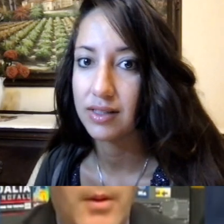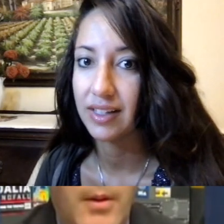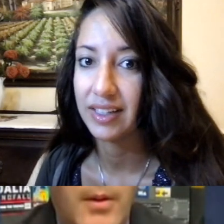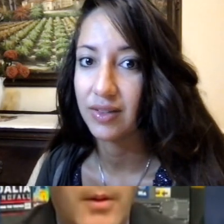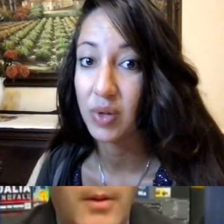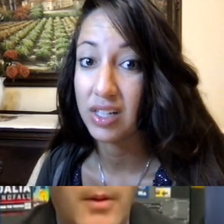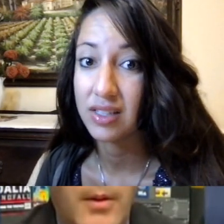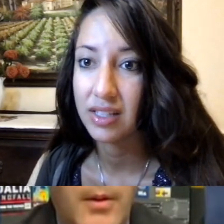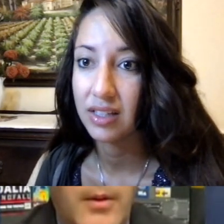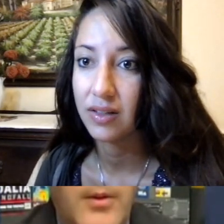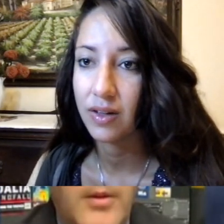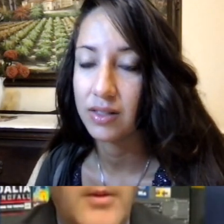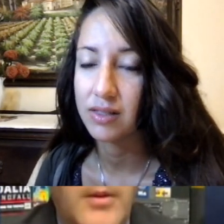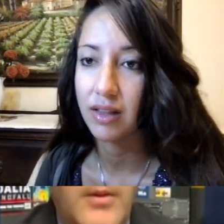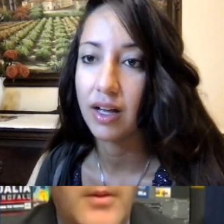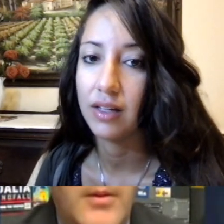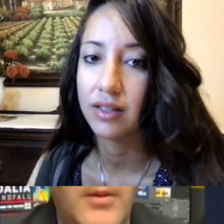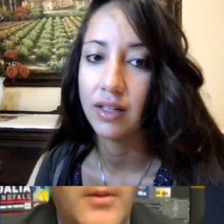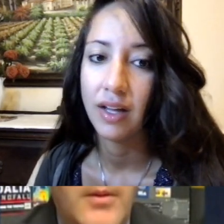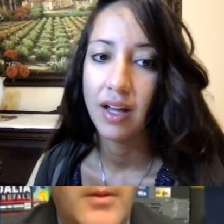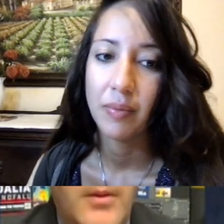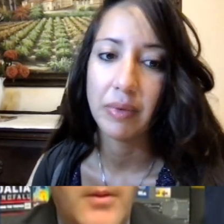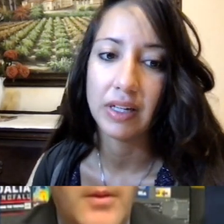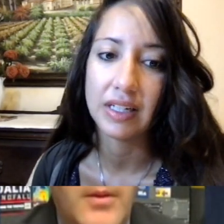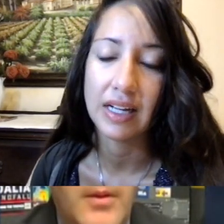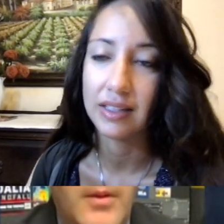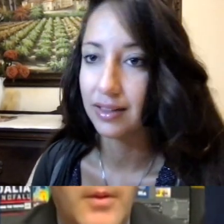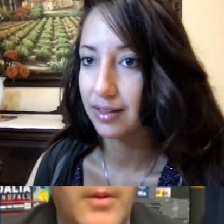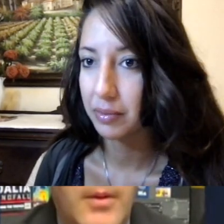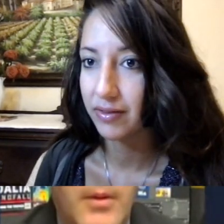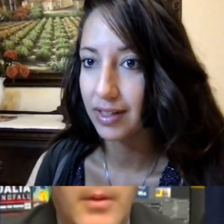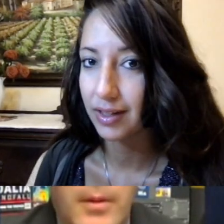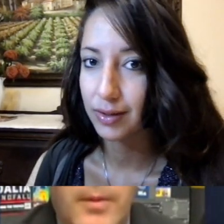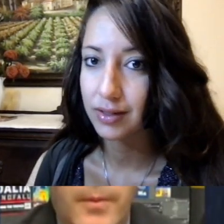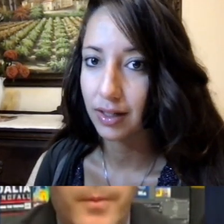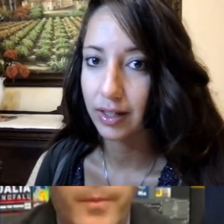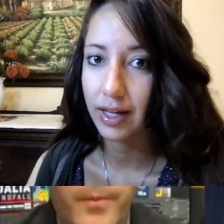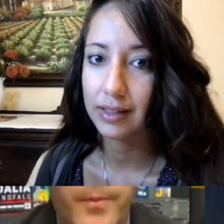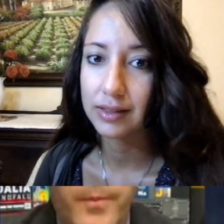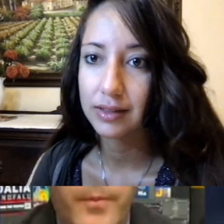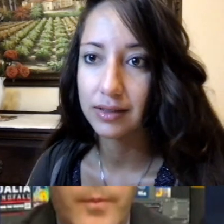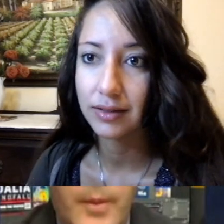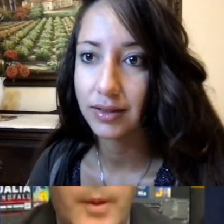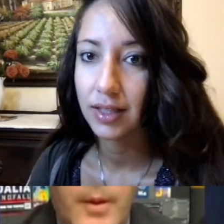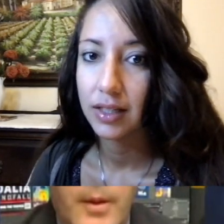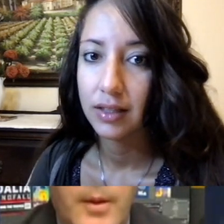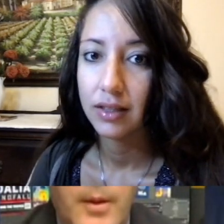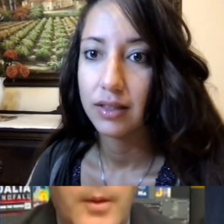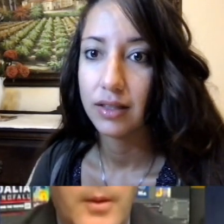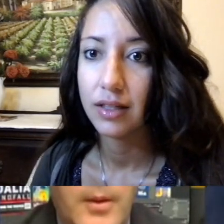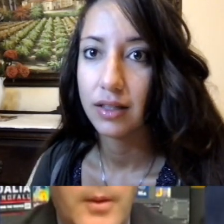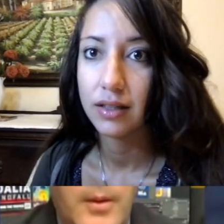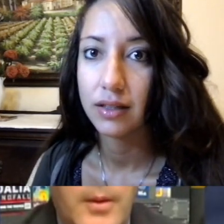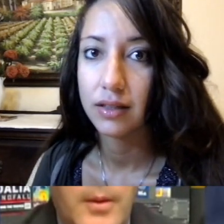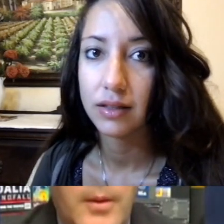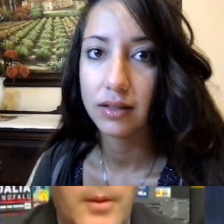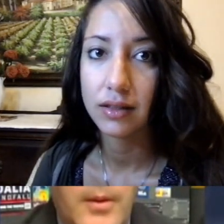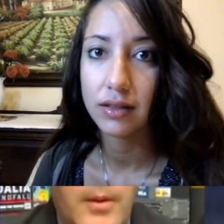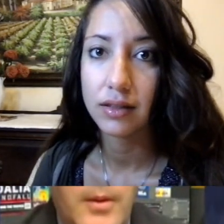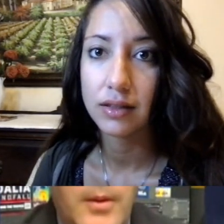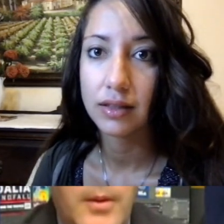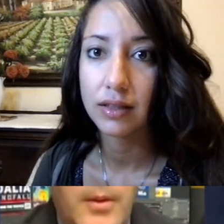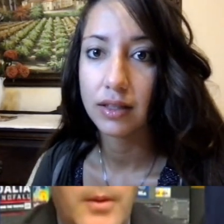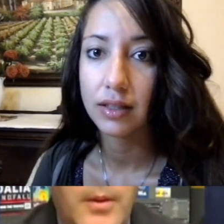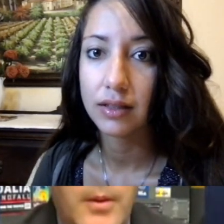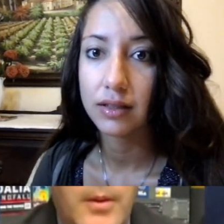water is like rising on his leg, but I had to clip the video. Sorry, guys. Here we are again with Jeff.